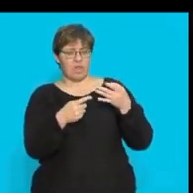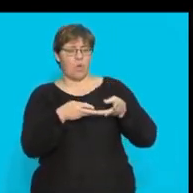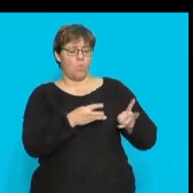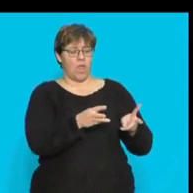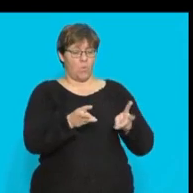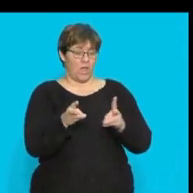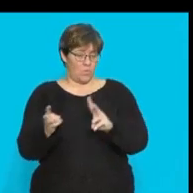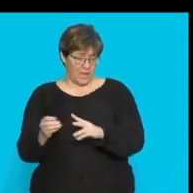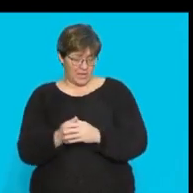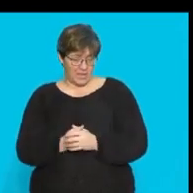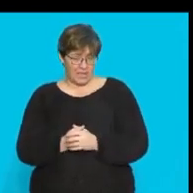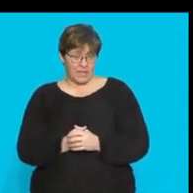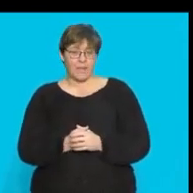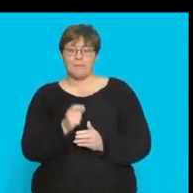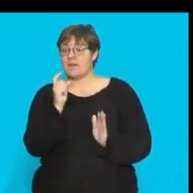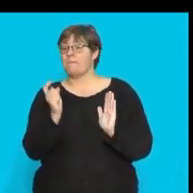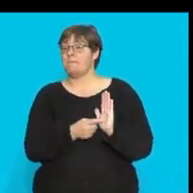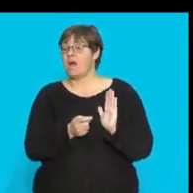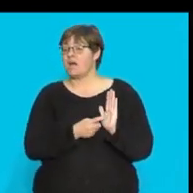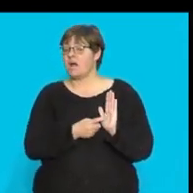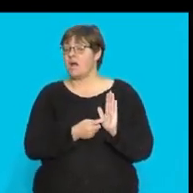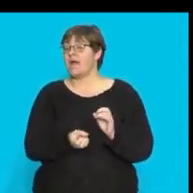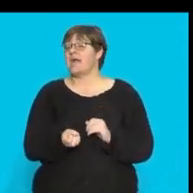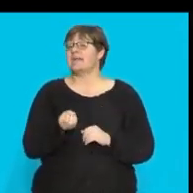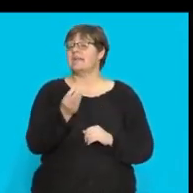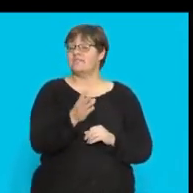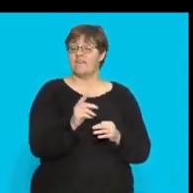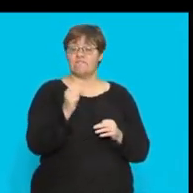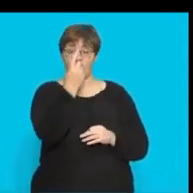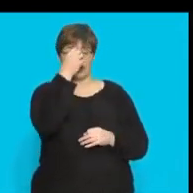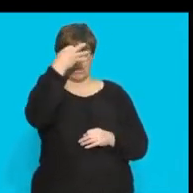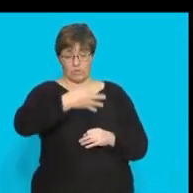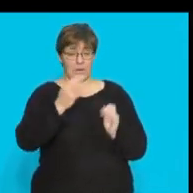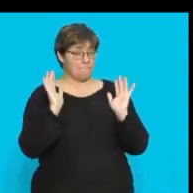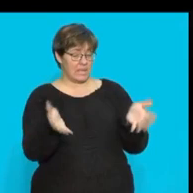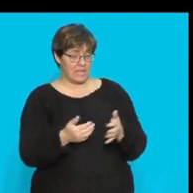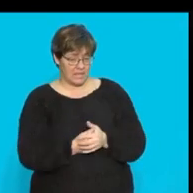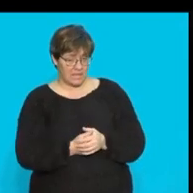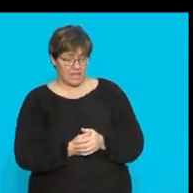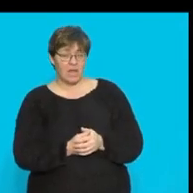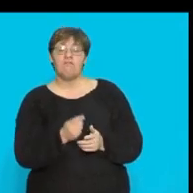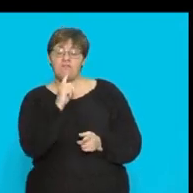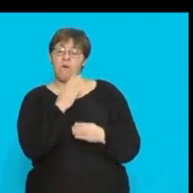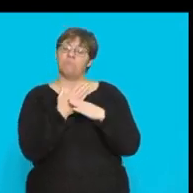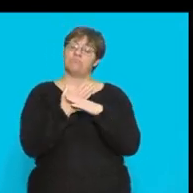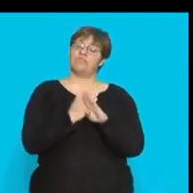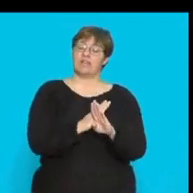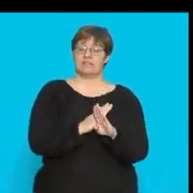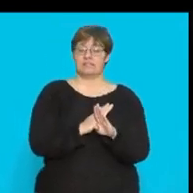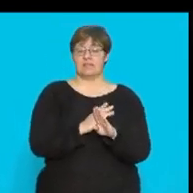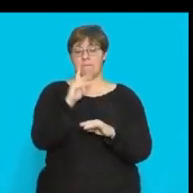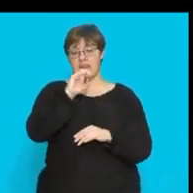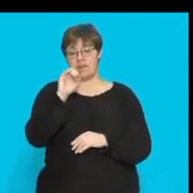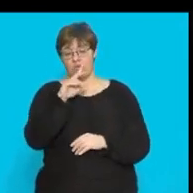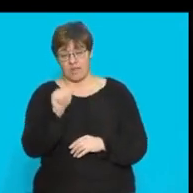where it says 3 ways, the marker is only going to mark the first 3 of preventing malaria. Now,